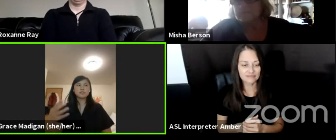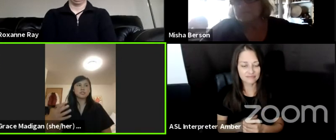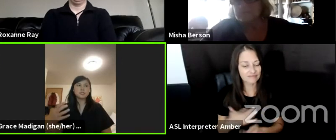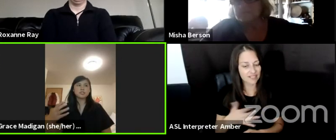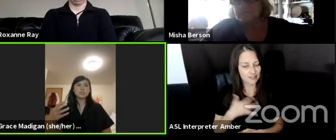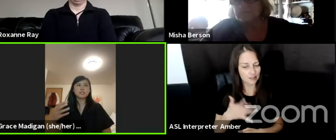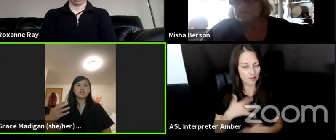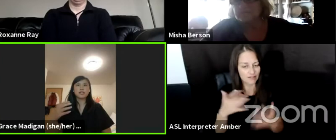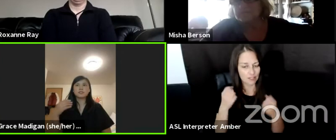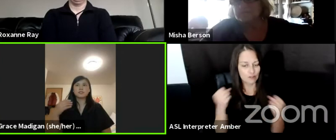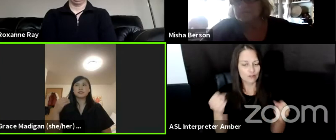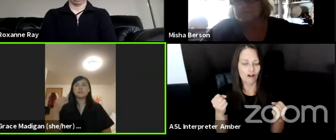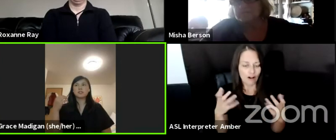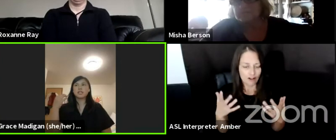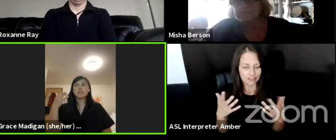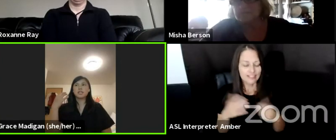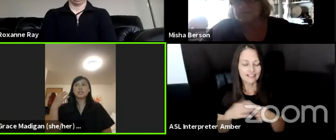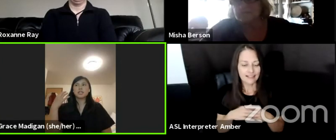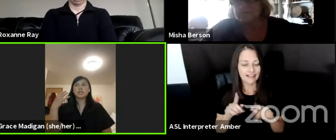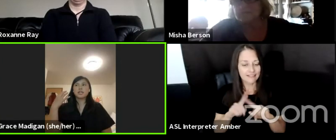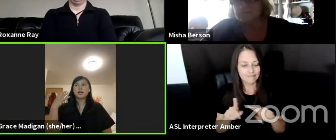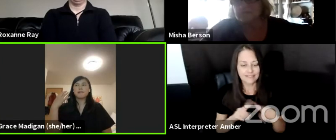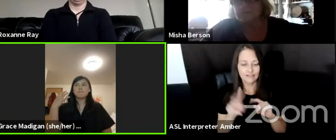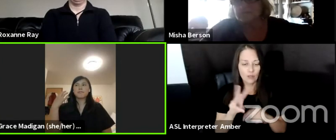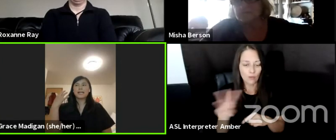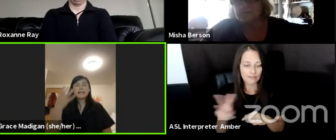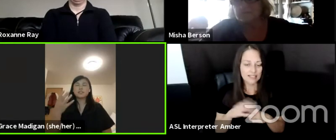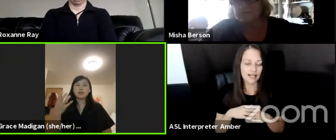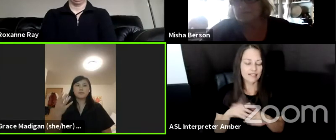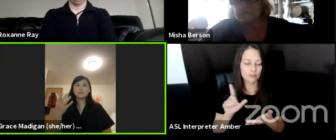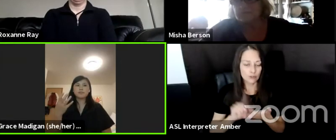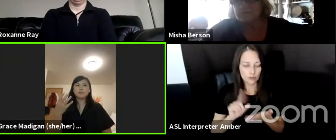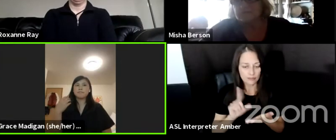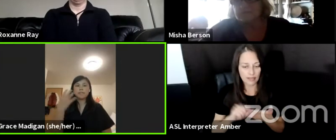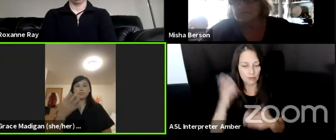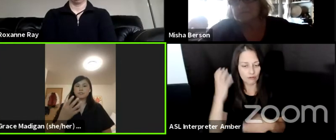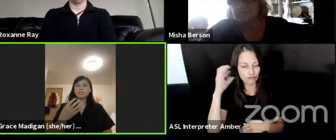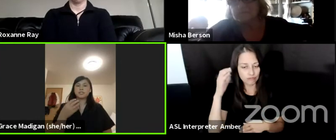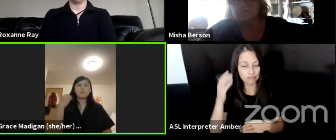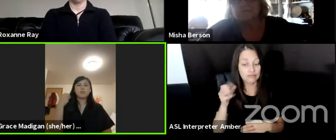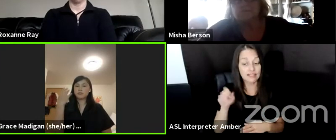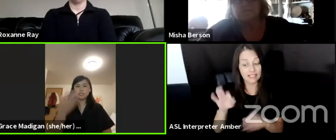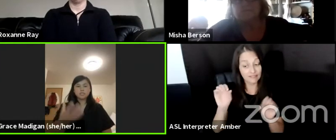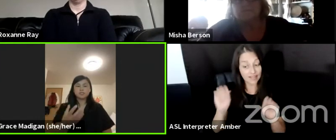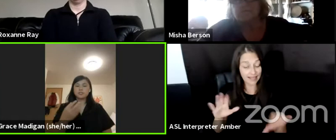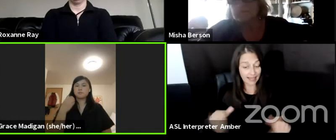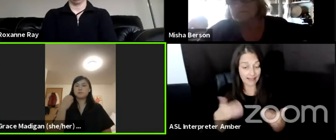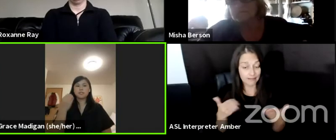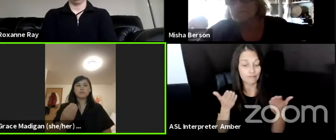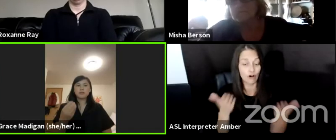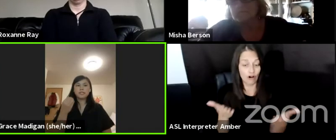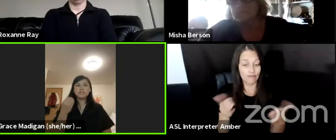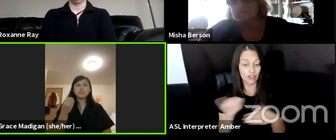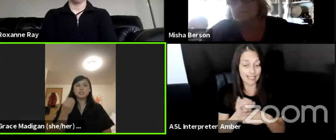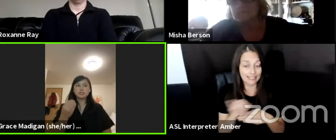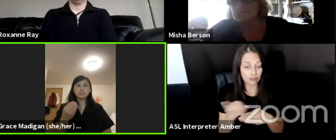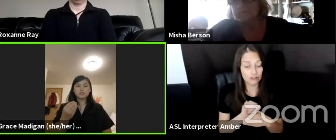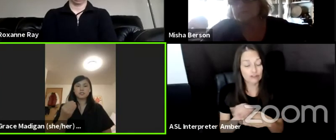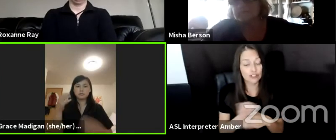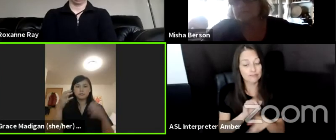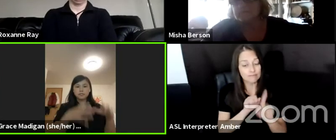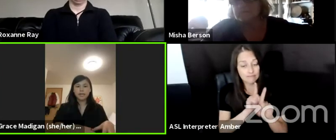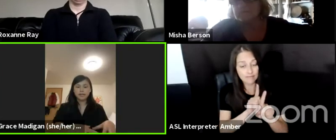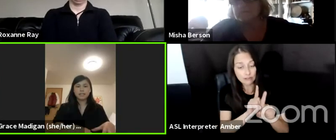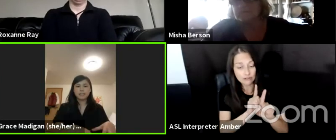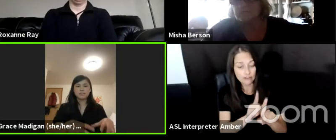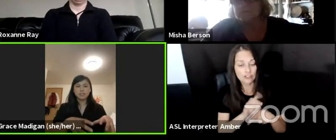outlets that do exist, like, you know, that can offer mentorship or an internship or whatever, and making sure